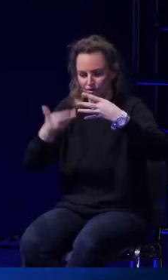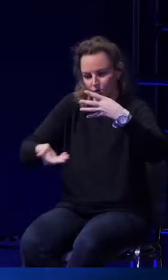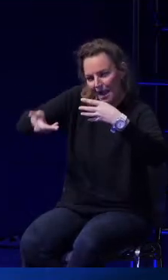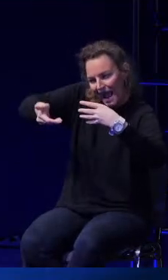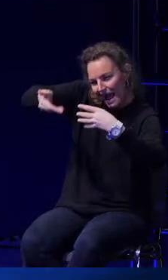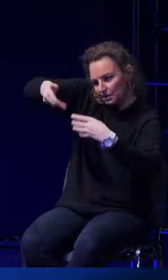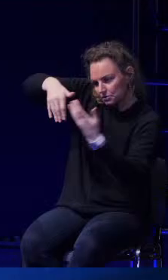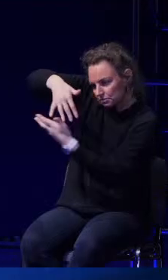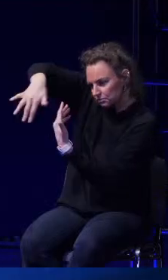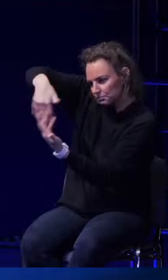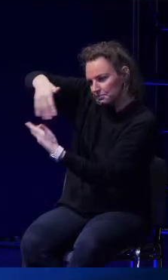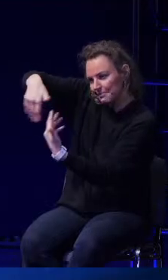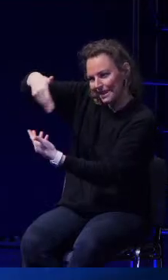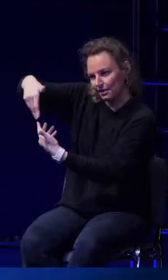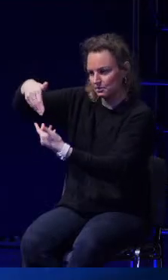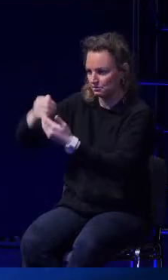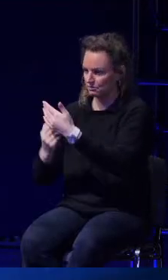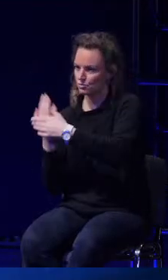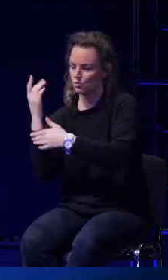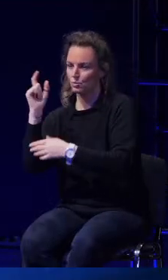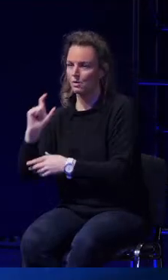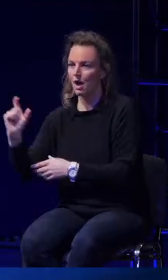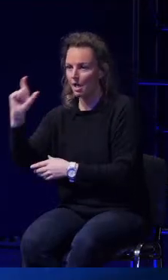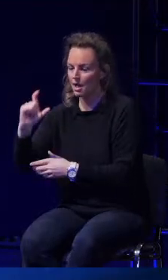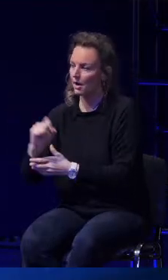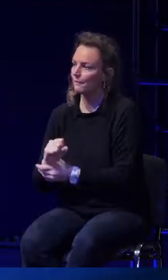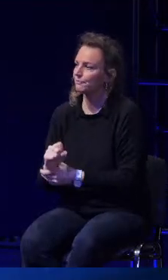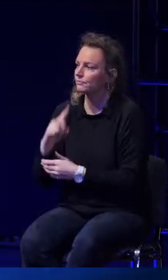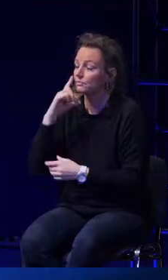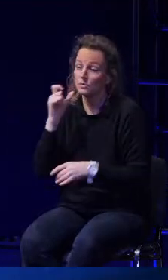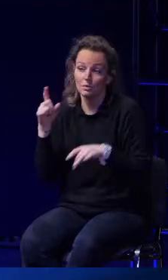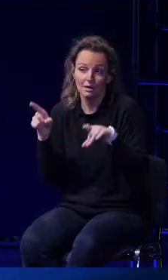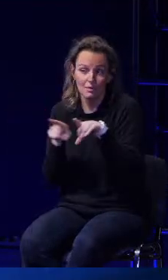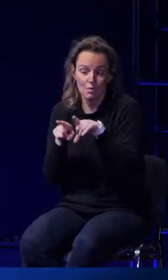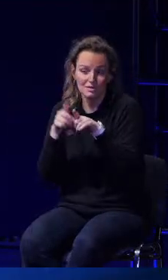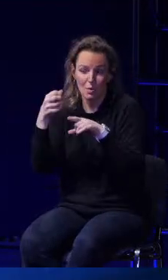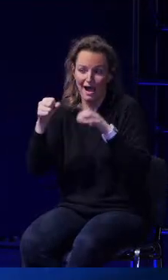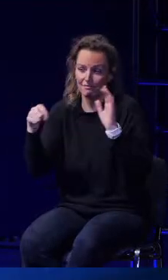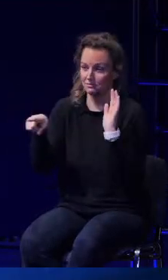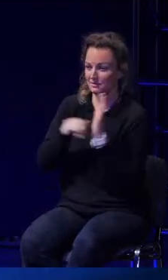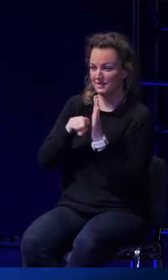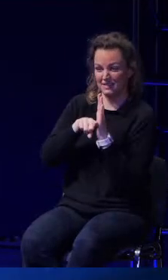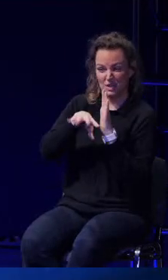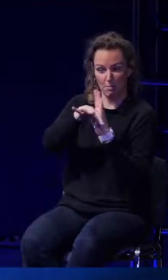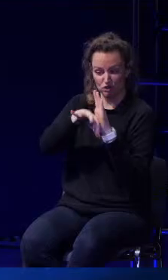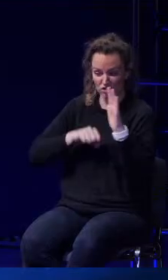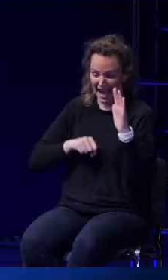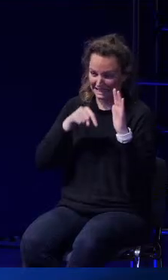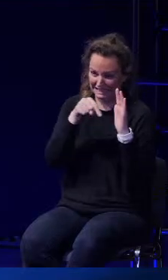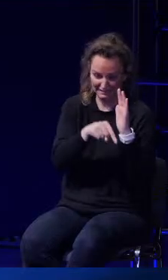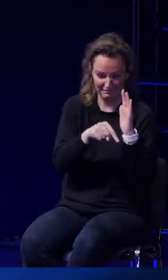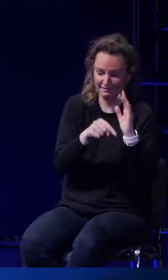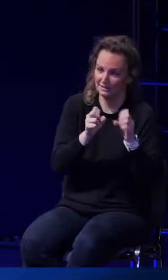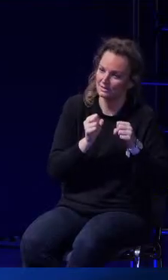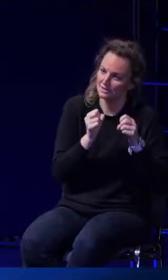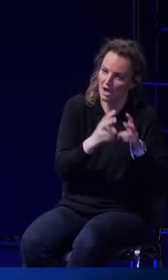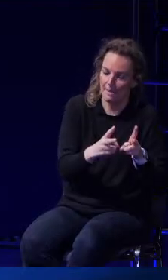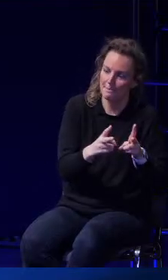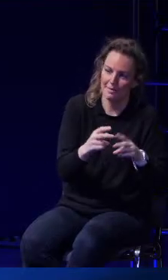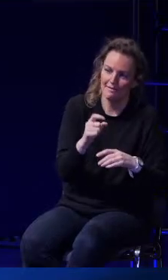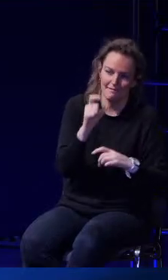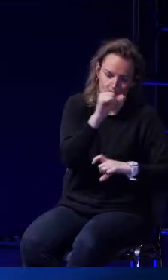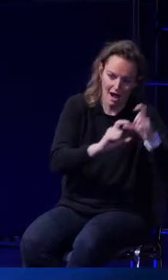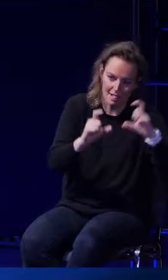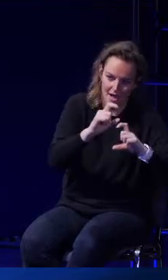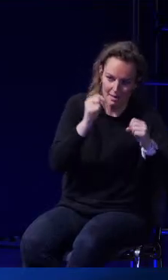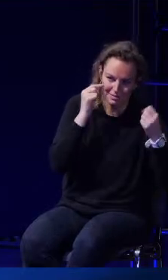color? There's another type where you have subtractive, but I don't want to get into that. That's too confusing right now. And you have